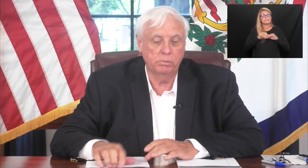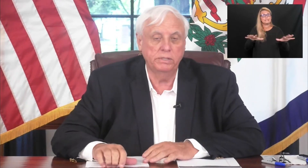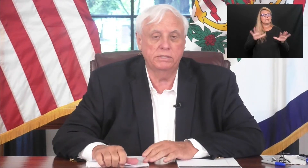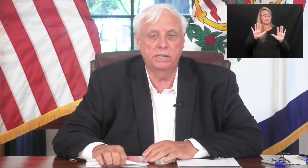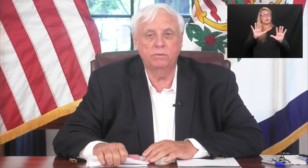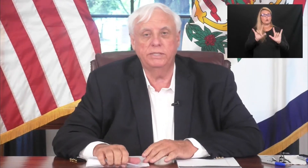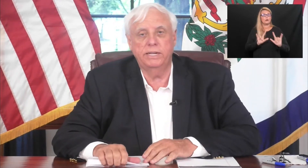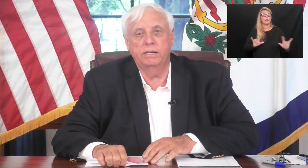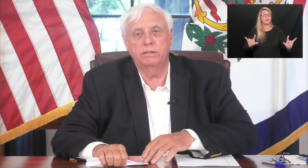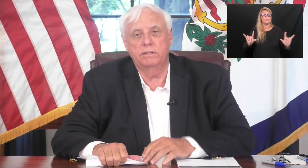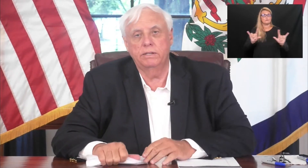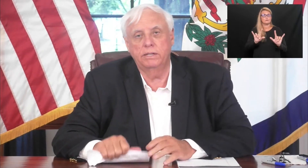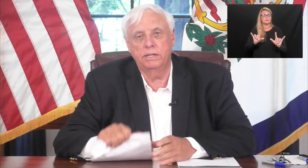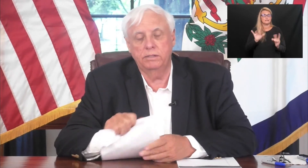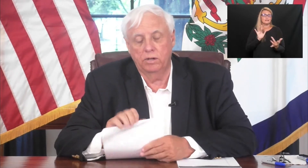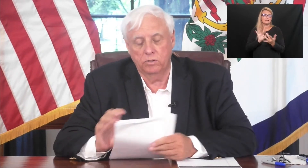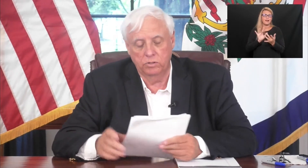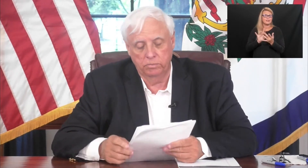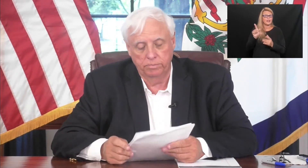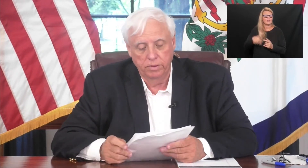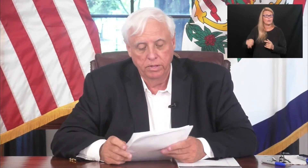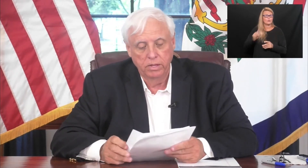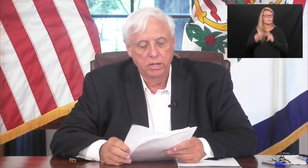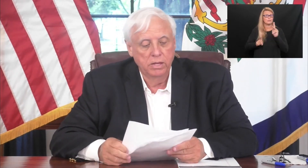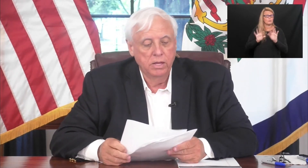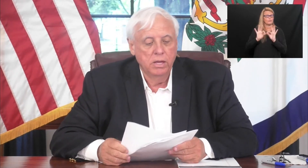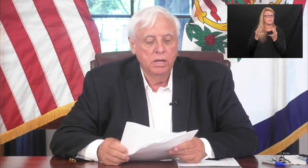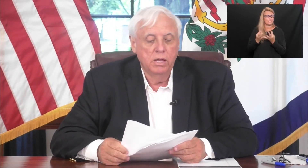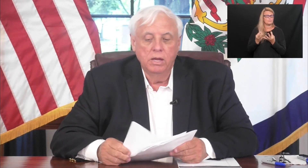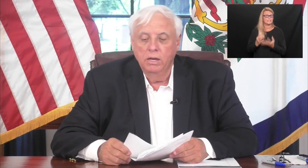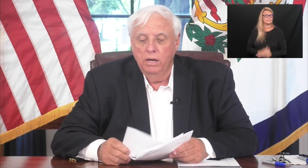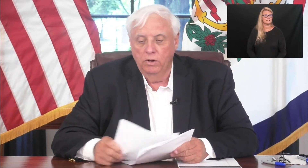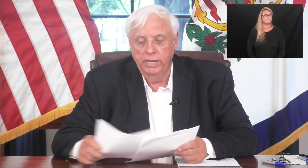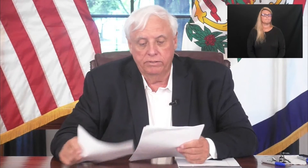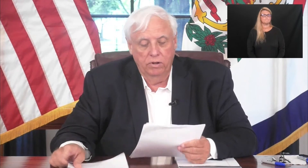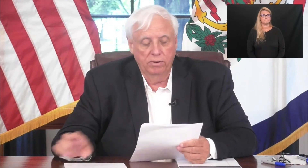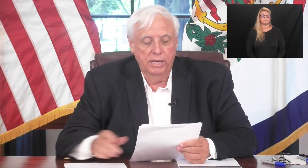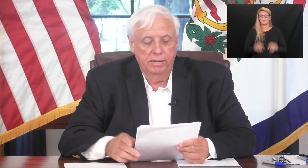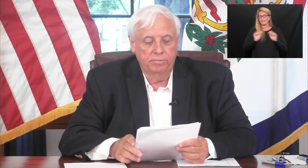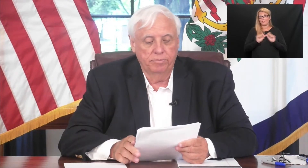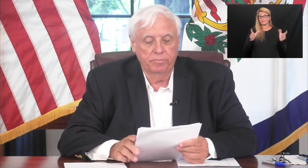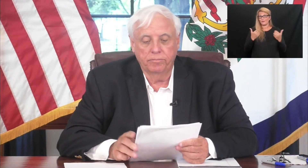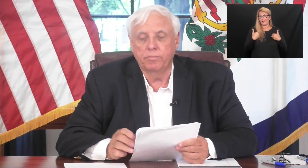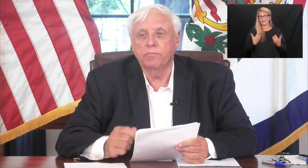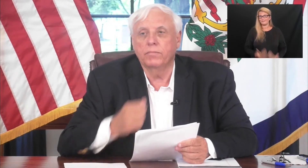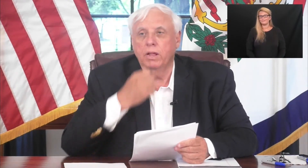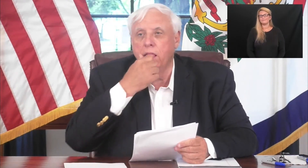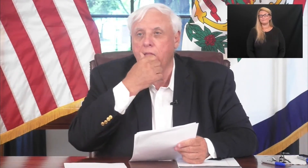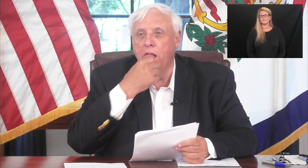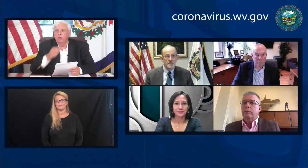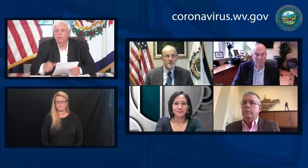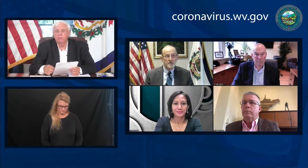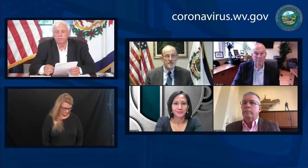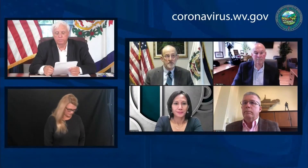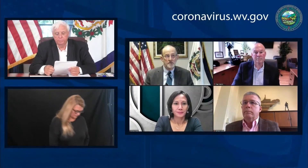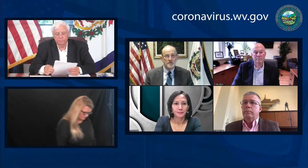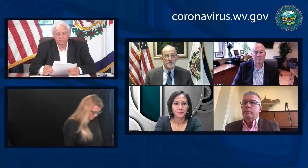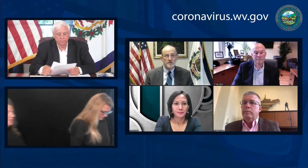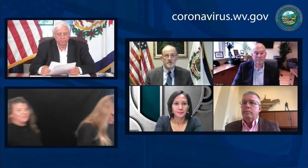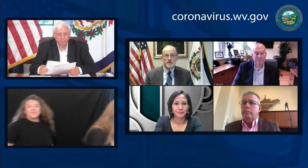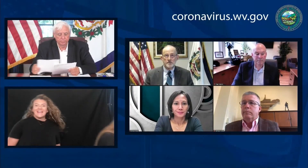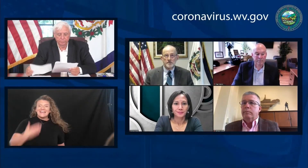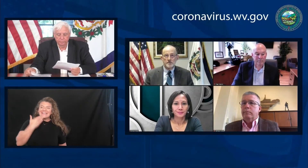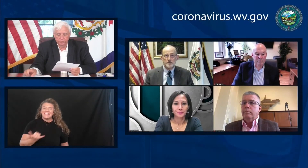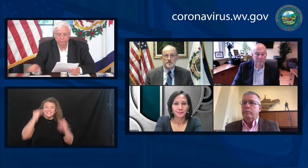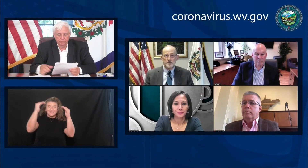folks, please reach out and talk to them. Okay, that's all I've got. All right, thank you, Governor. Let's now go to